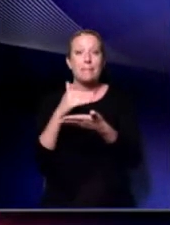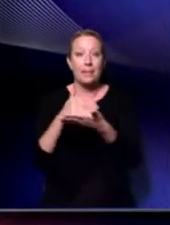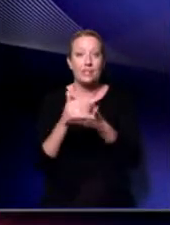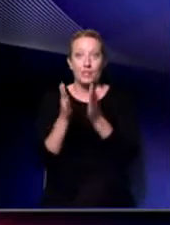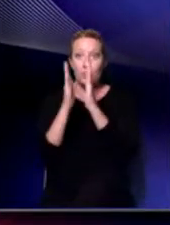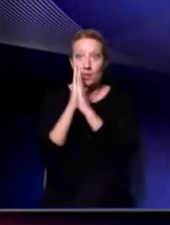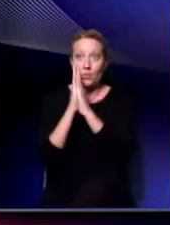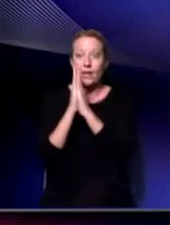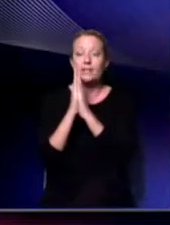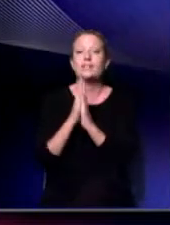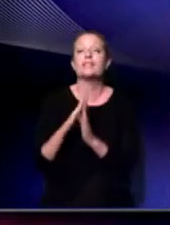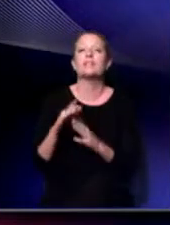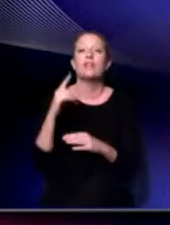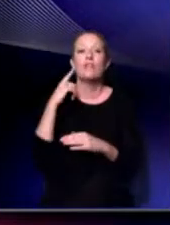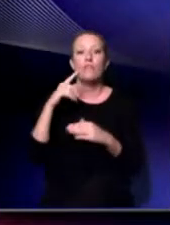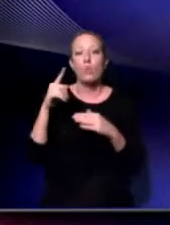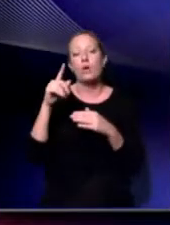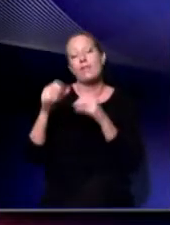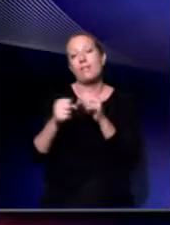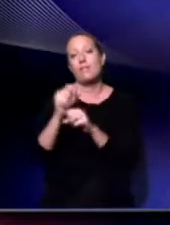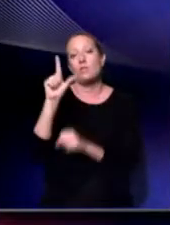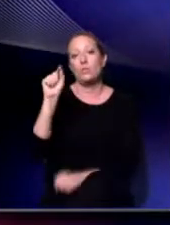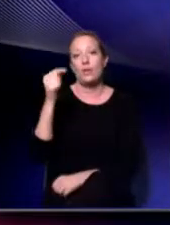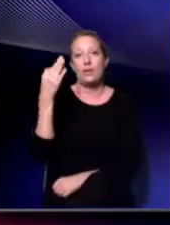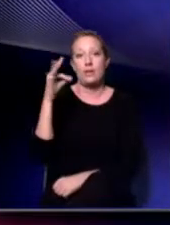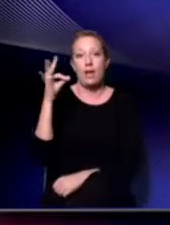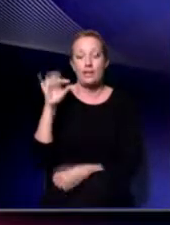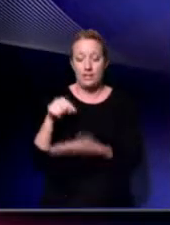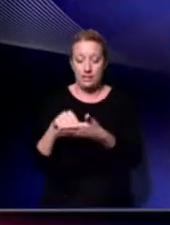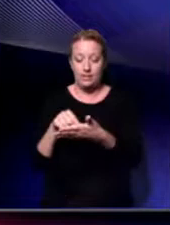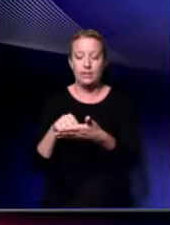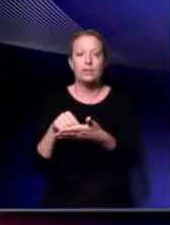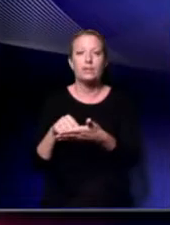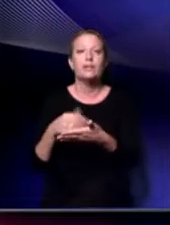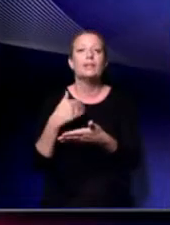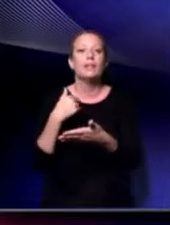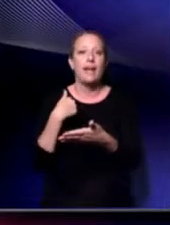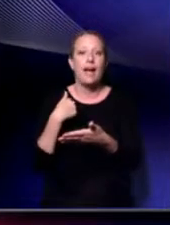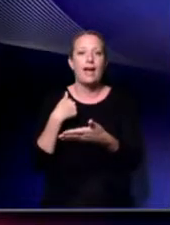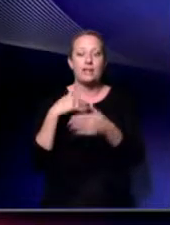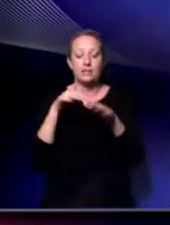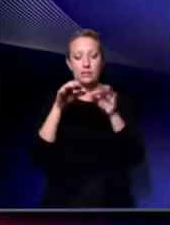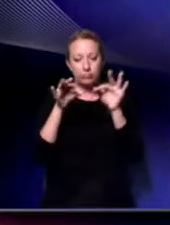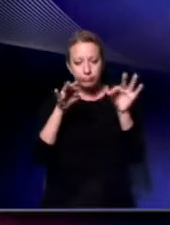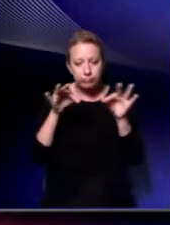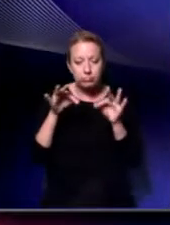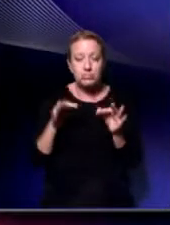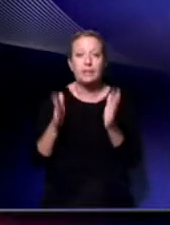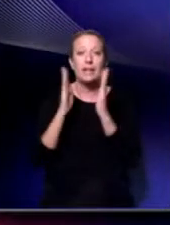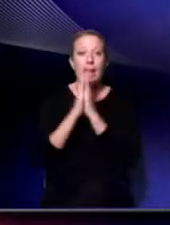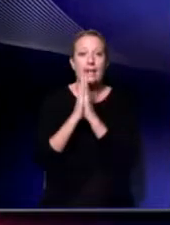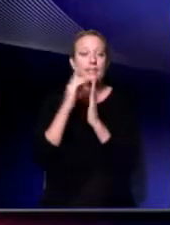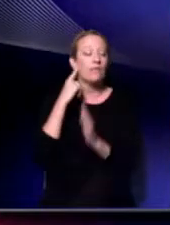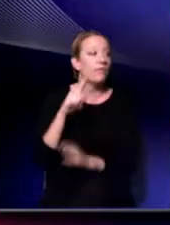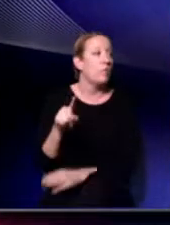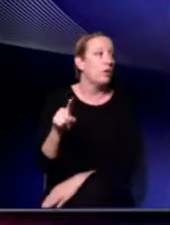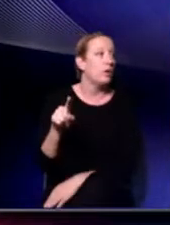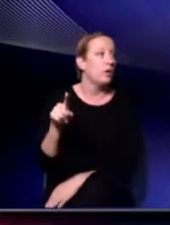request for 2019, we've added a decision package asking for $1.6